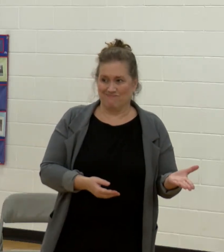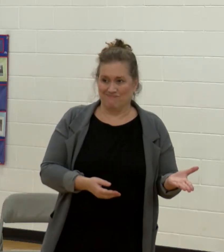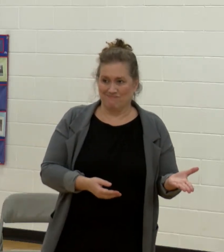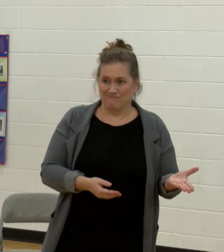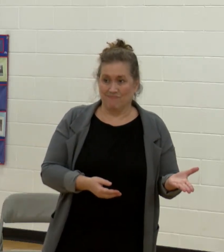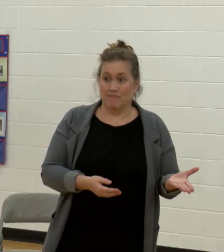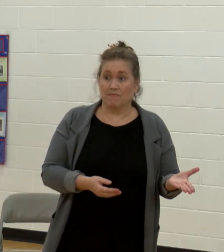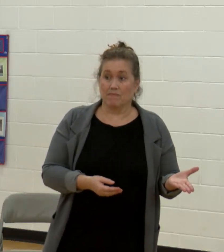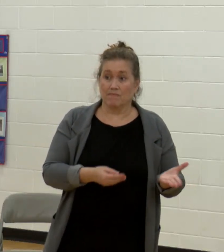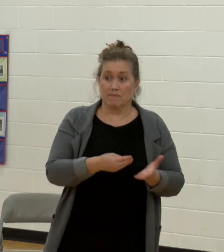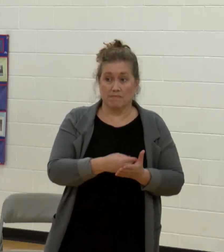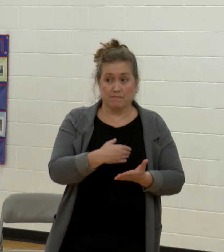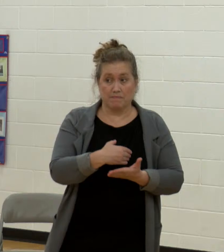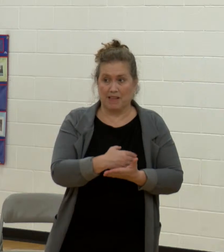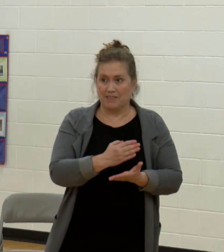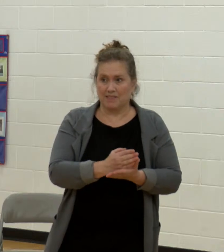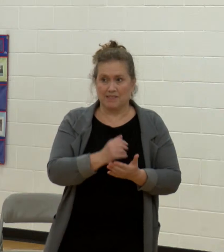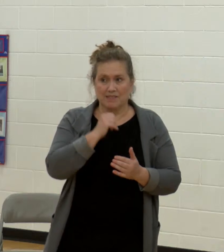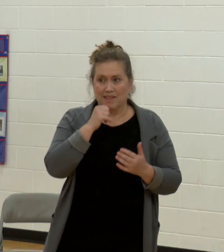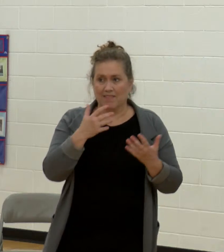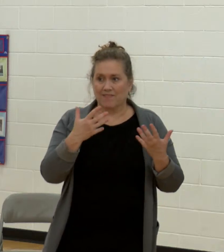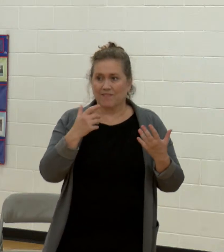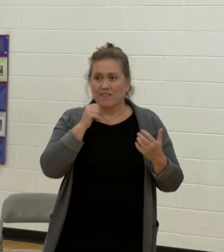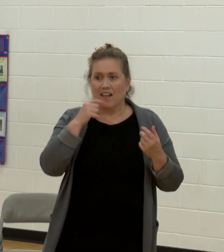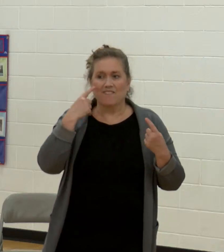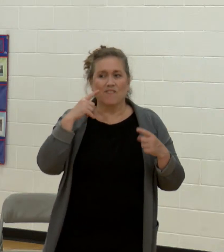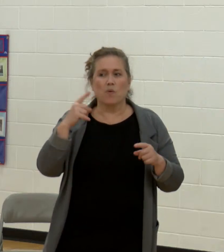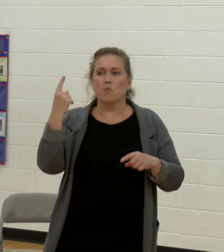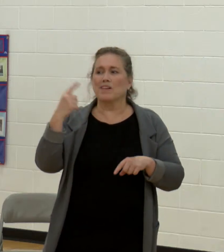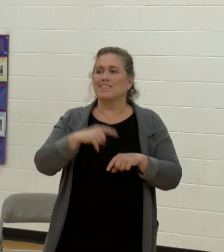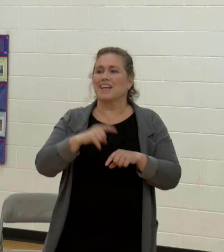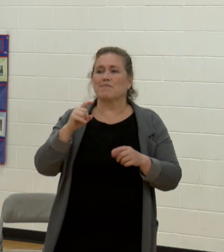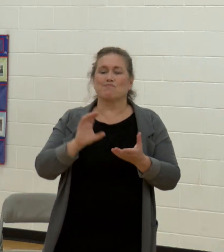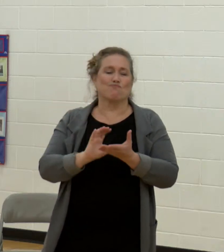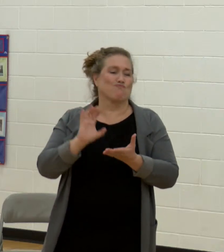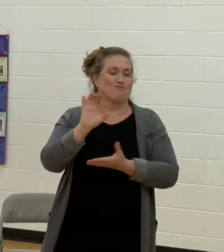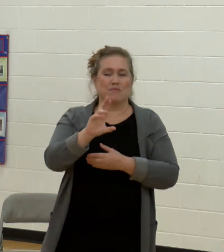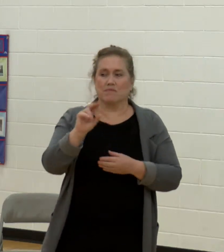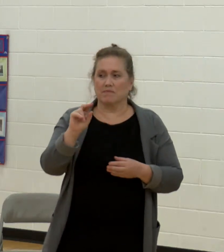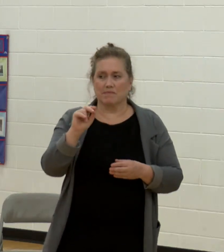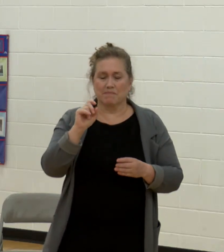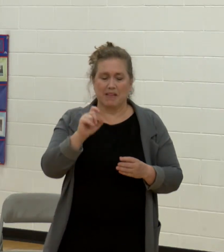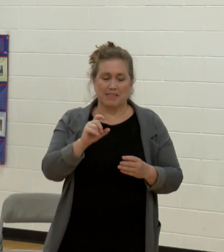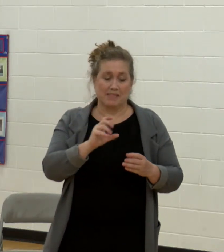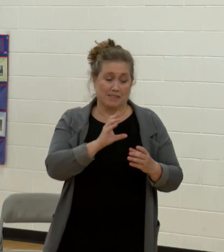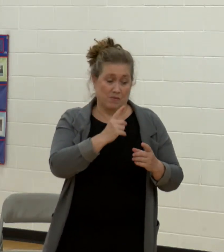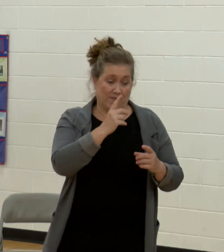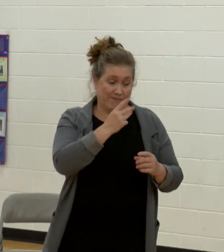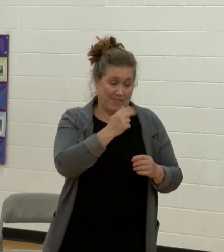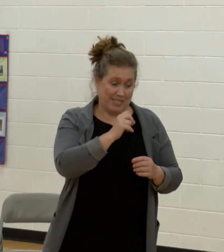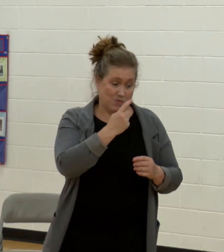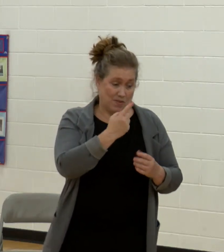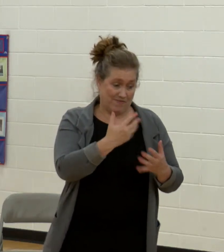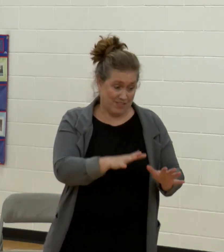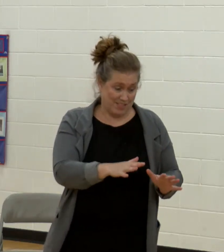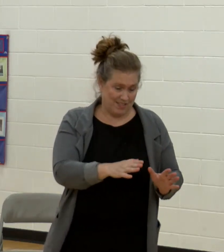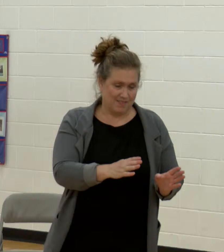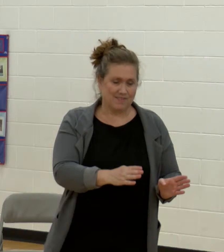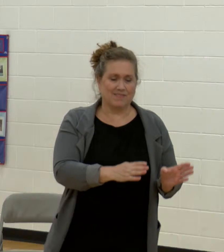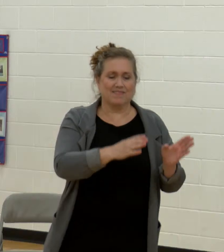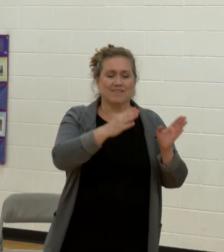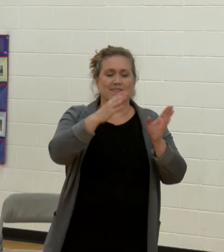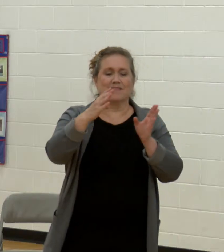wouldn't allow all of this to be built at once. But the main part of the park, the majority, phase one